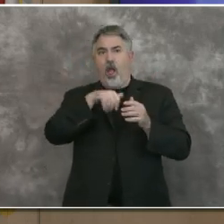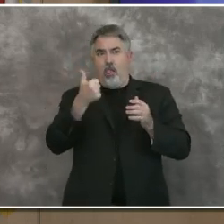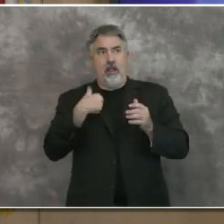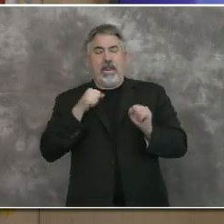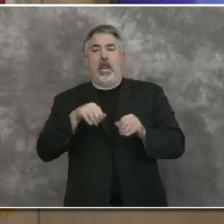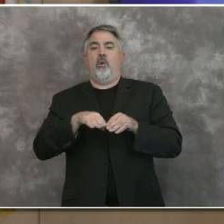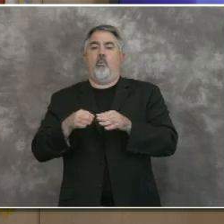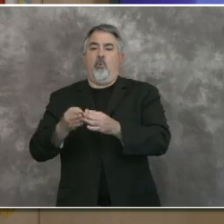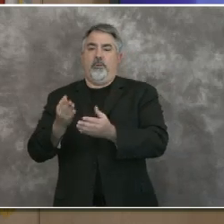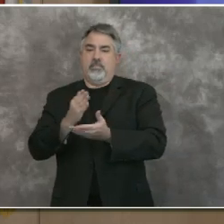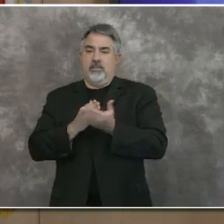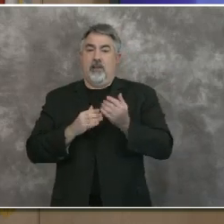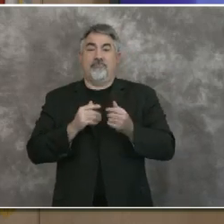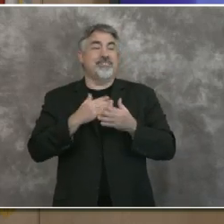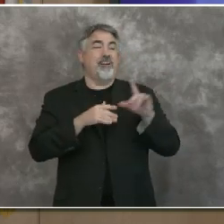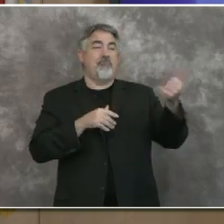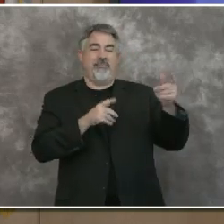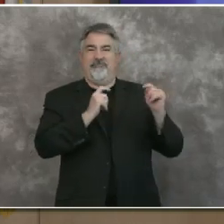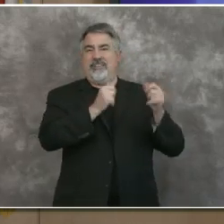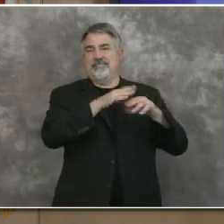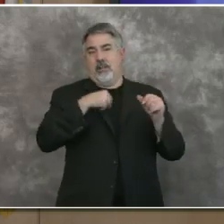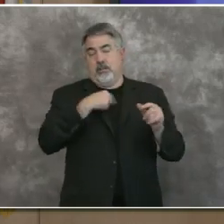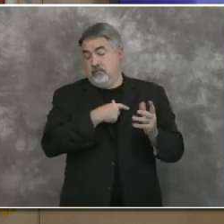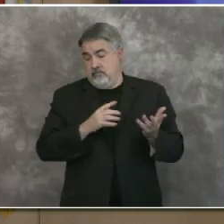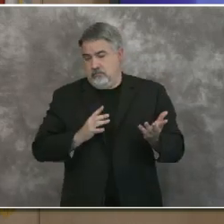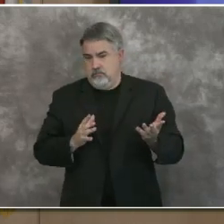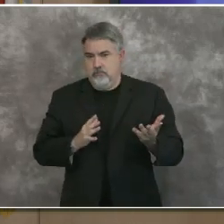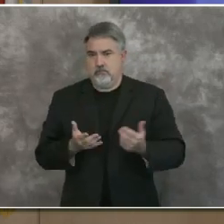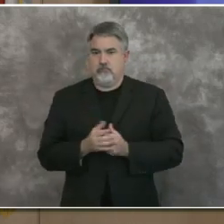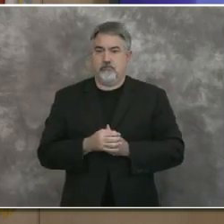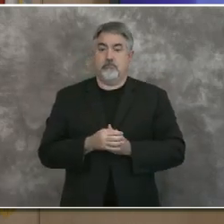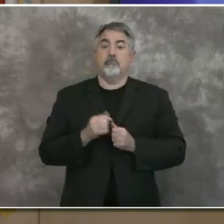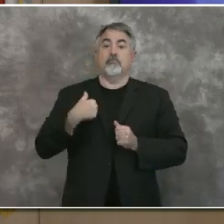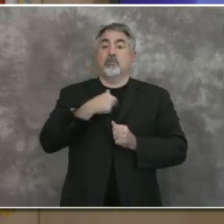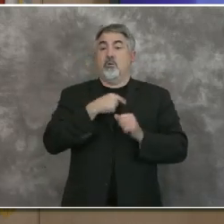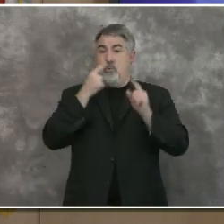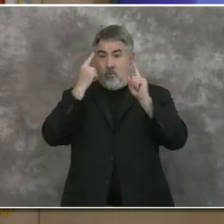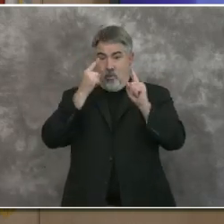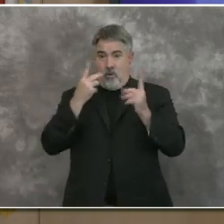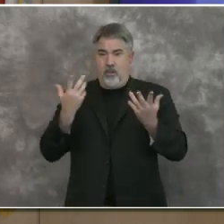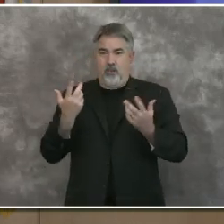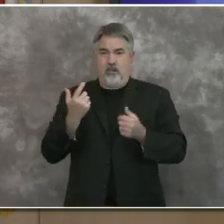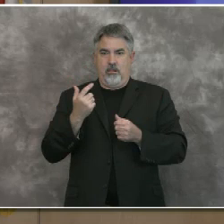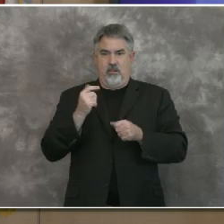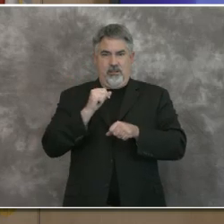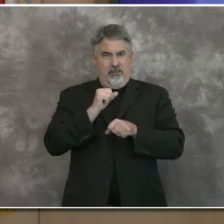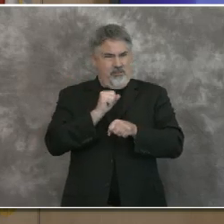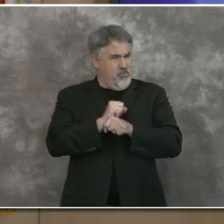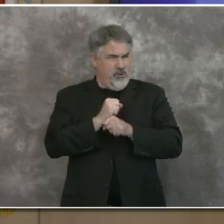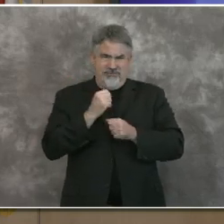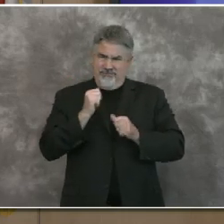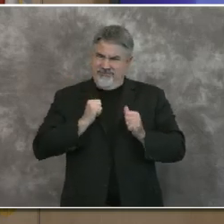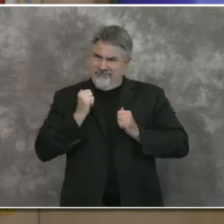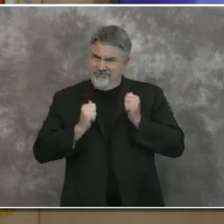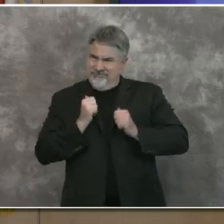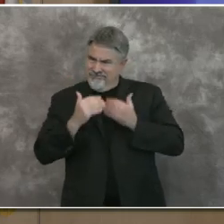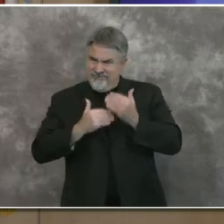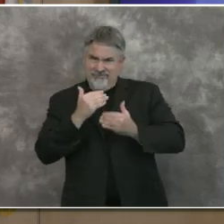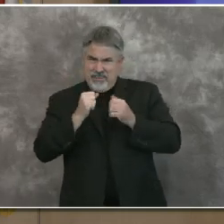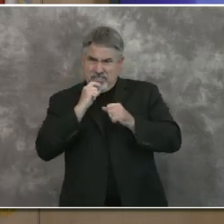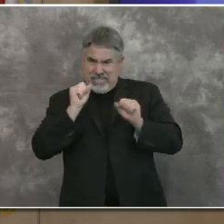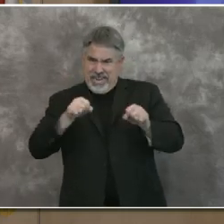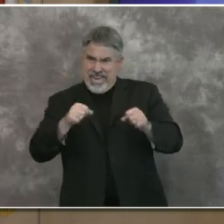faster towards reopening. So our goal is to work aggressively within that process and